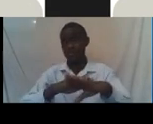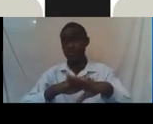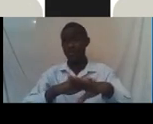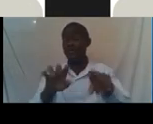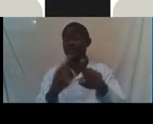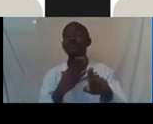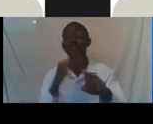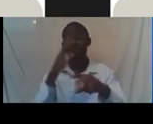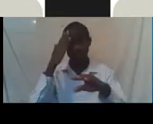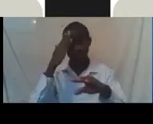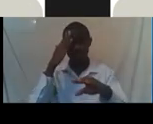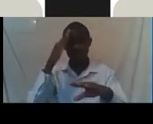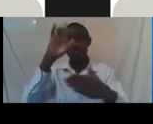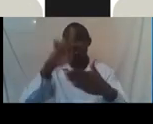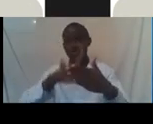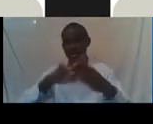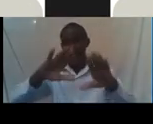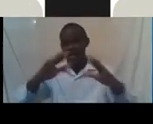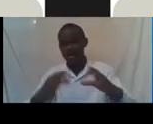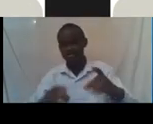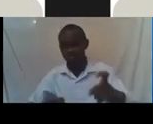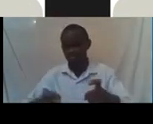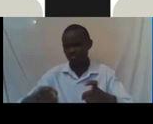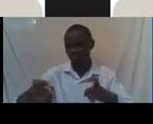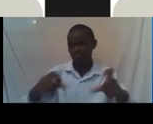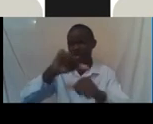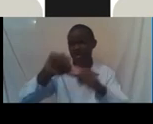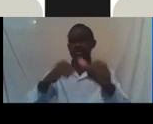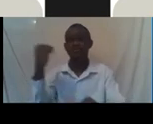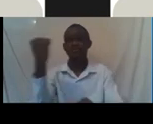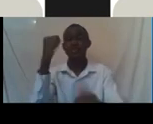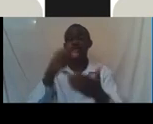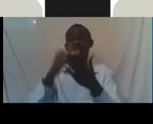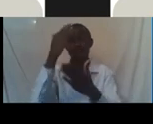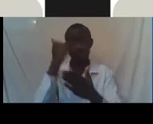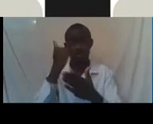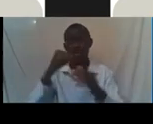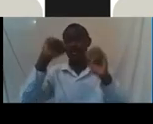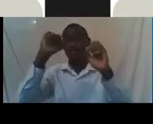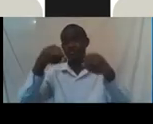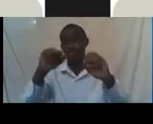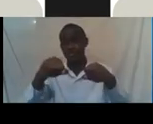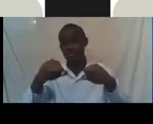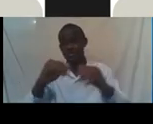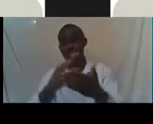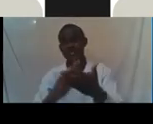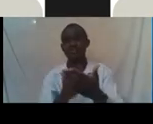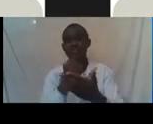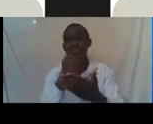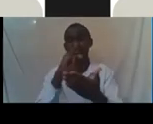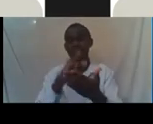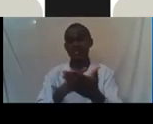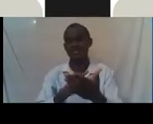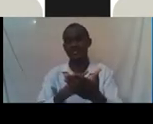maneuver around the politicians. And that's why sometimes you see some normally say, okay, if it